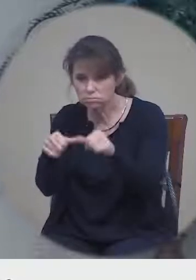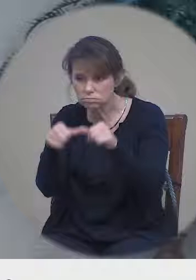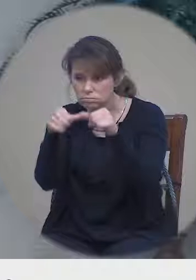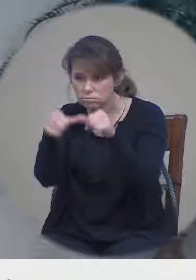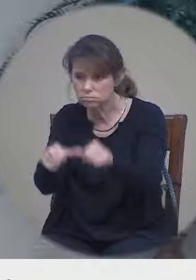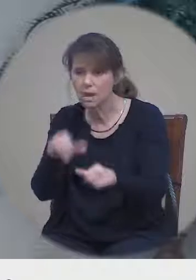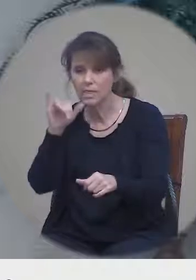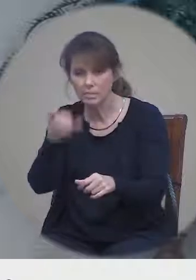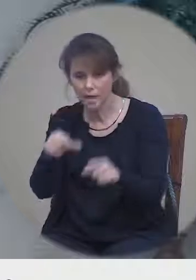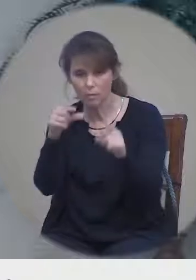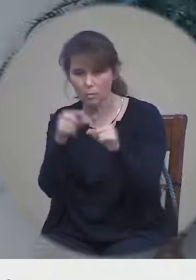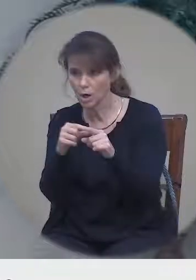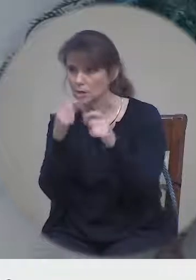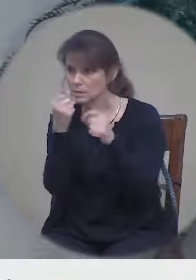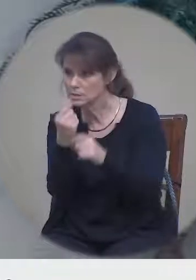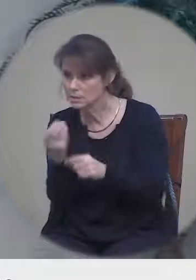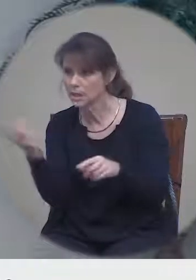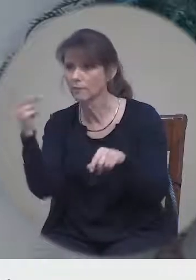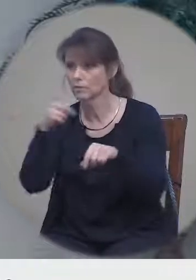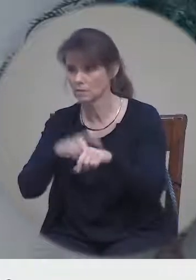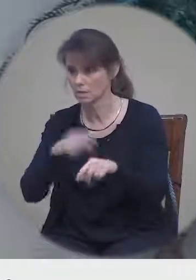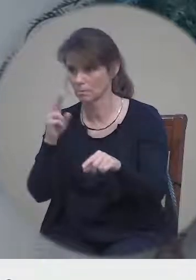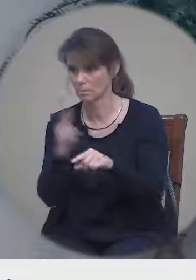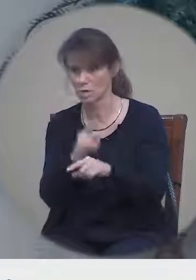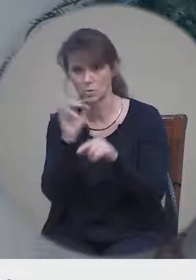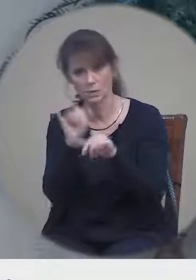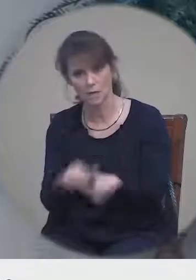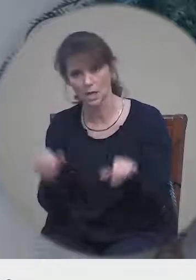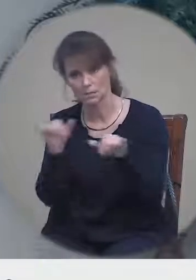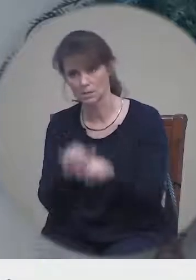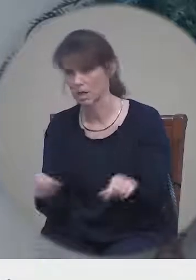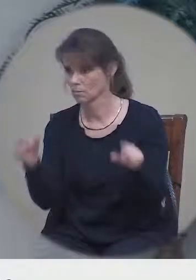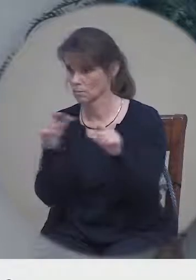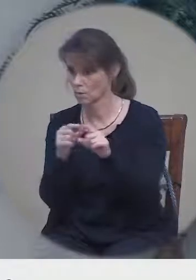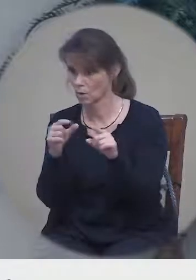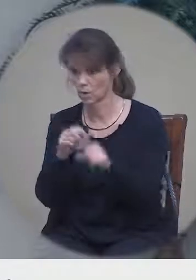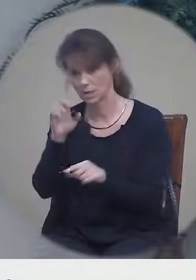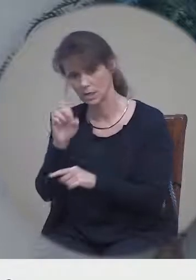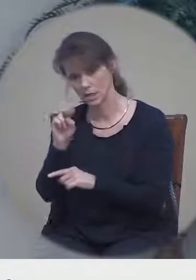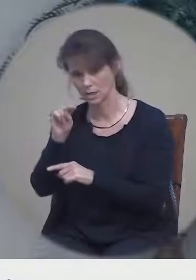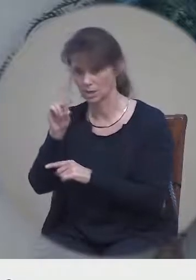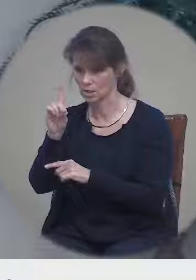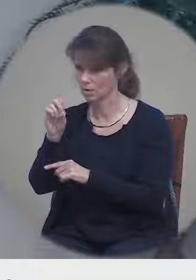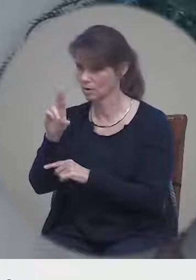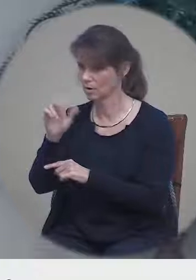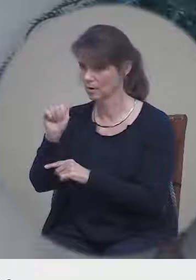No question. Endurance. Key word. Listen to this.